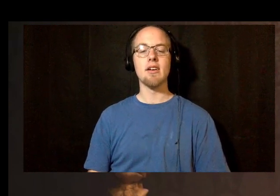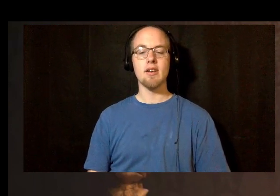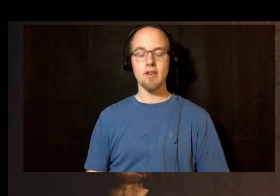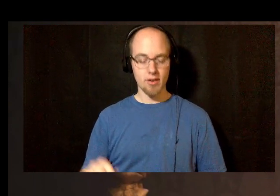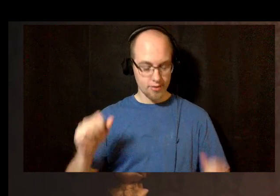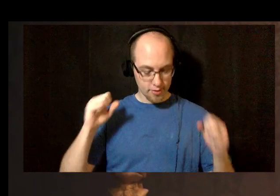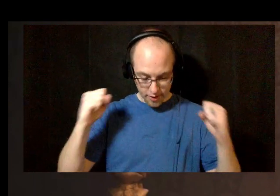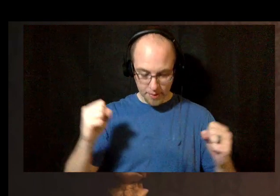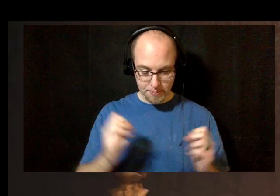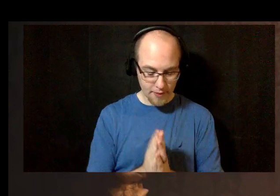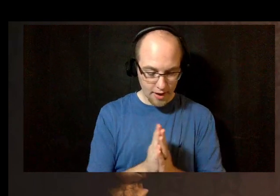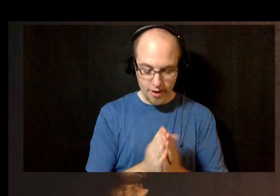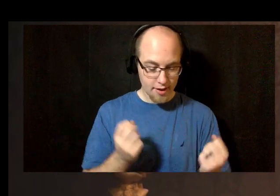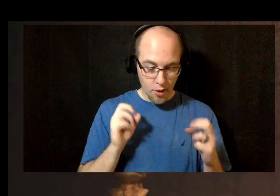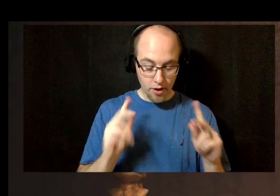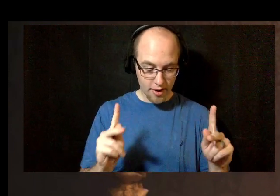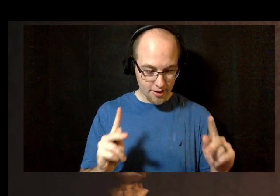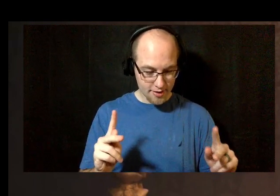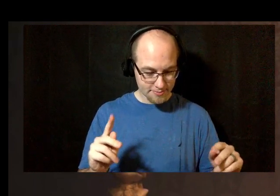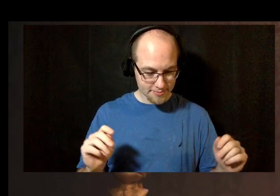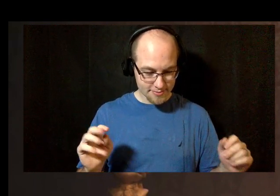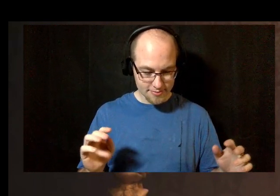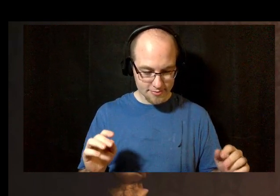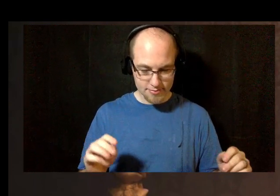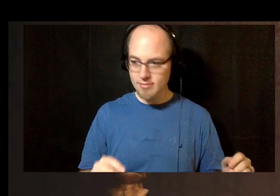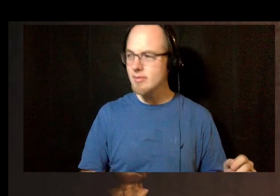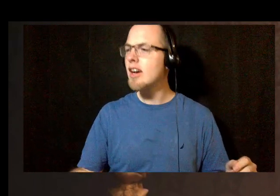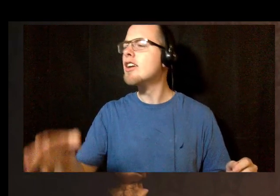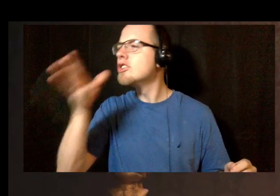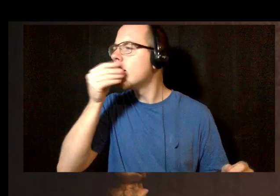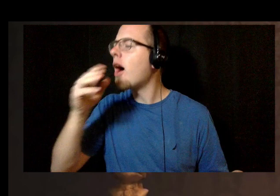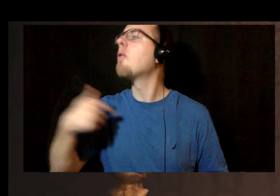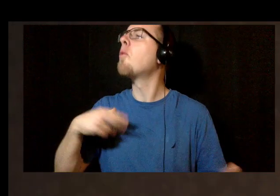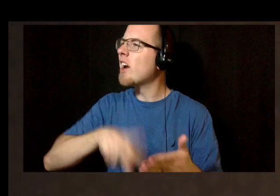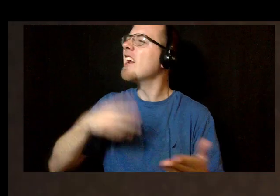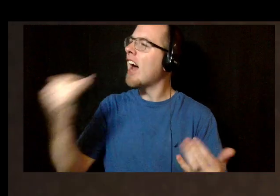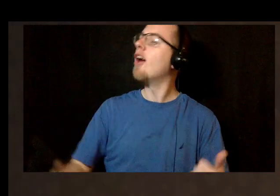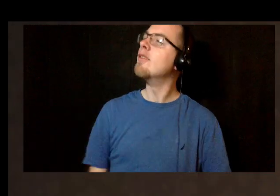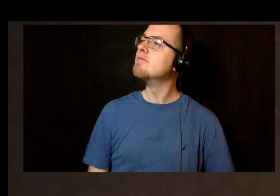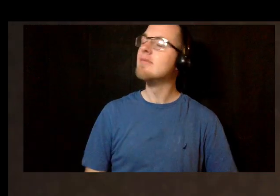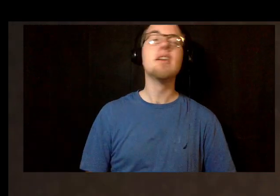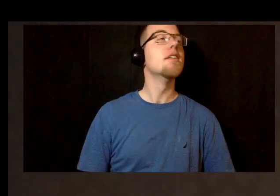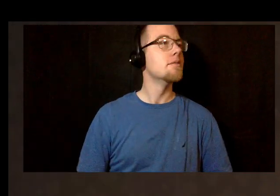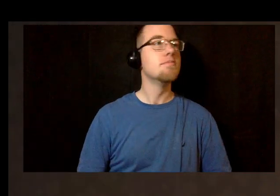Alrighty. Okay, here we go. All right. Shut up, I'm gonna read it. Okay.